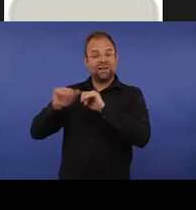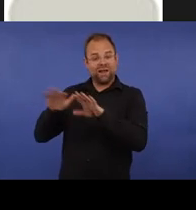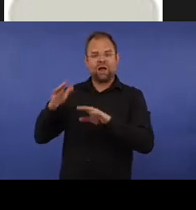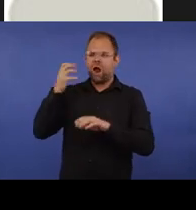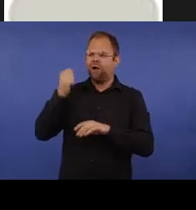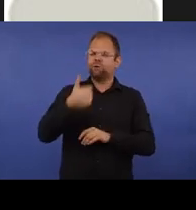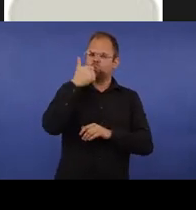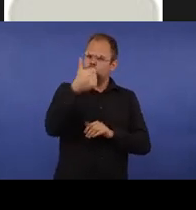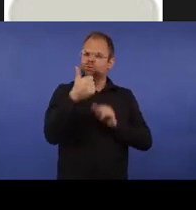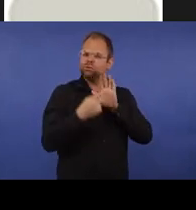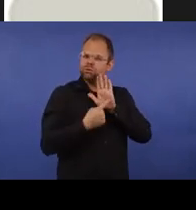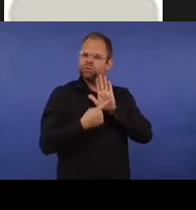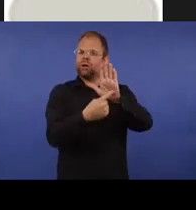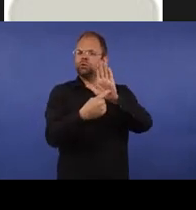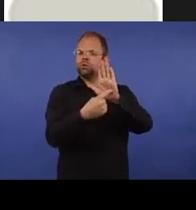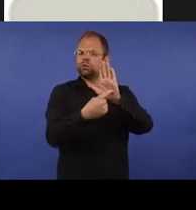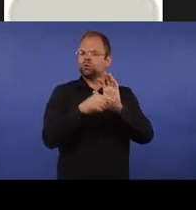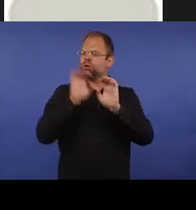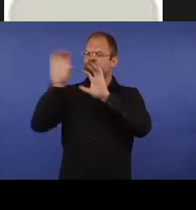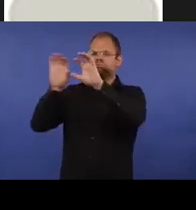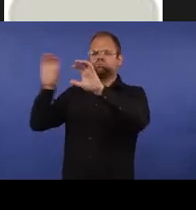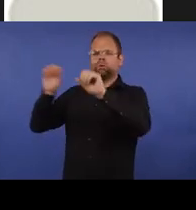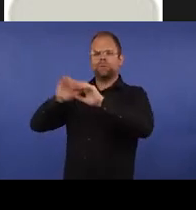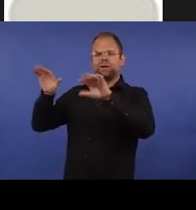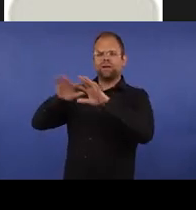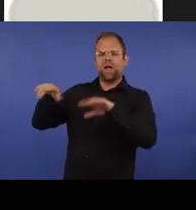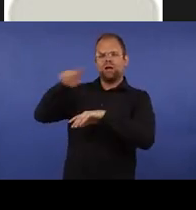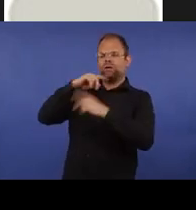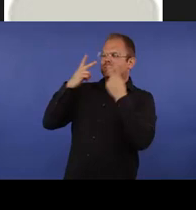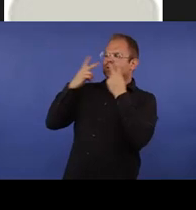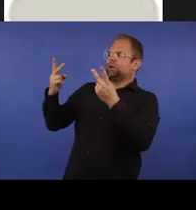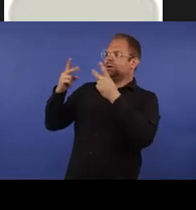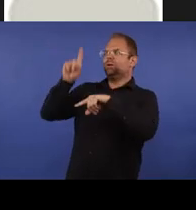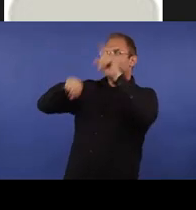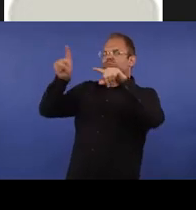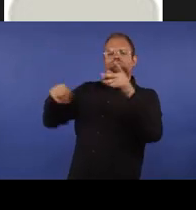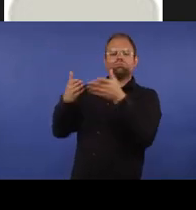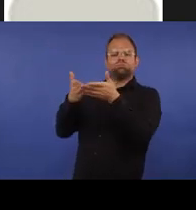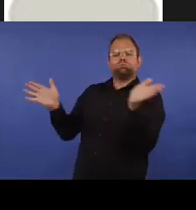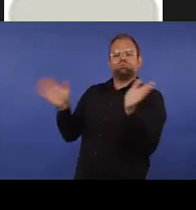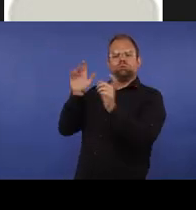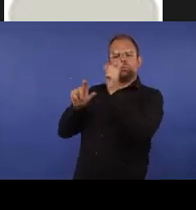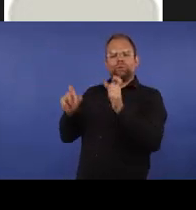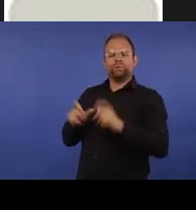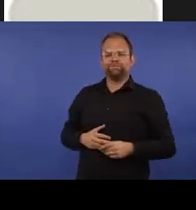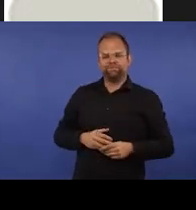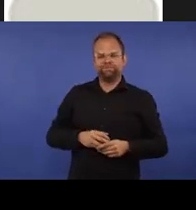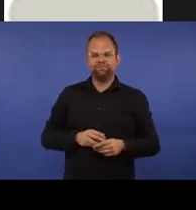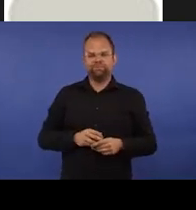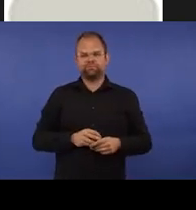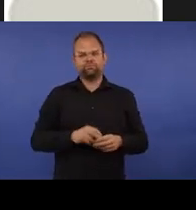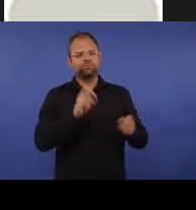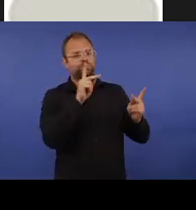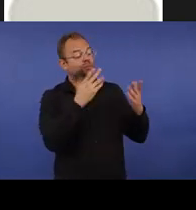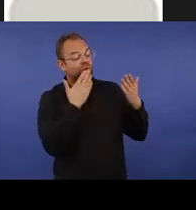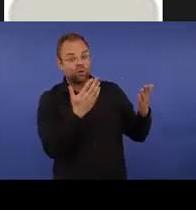Okay, thank you very much. In the meantime, I will ask maybe Carlos, there are some questions in the chat box